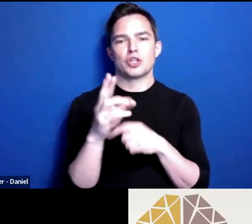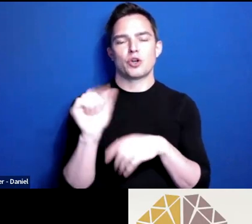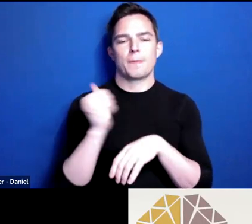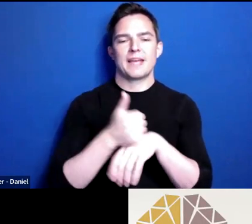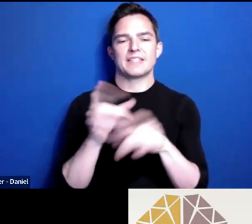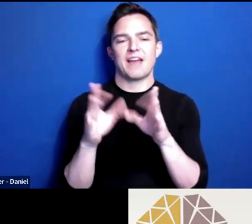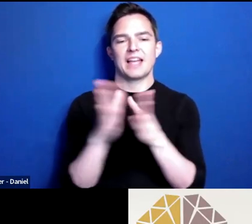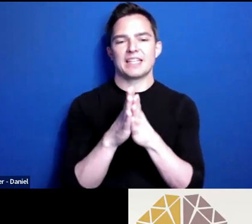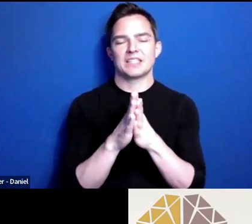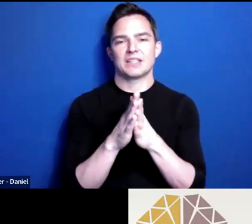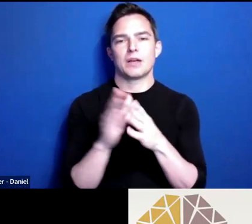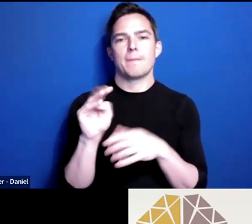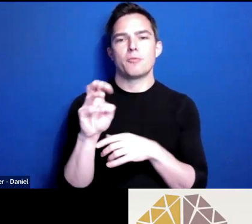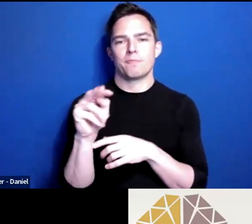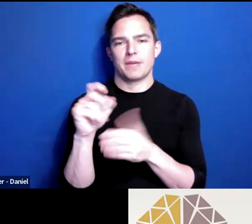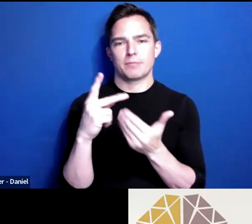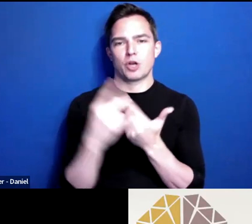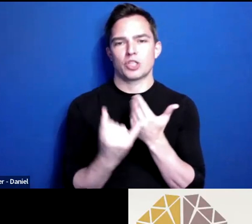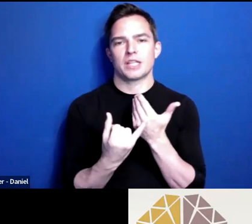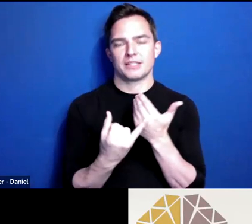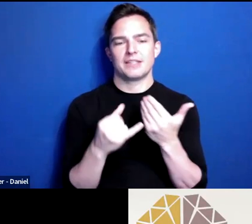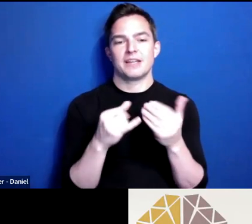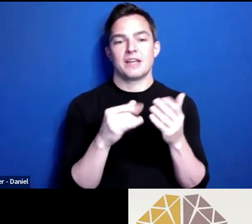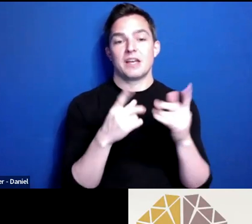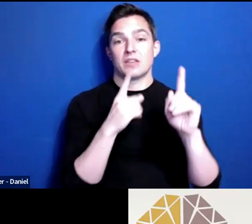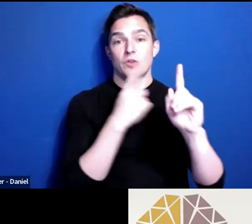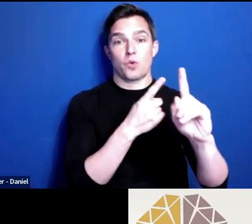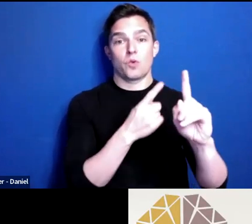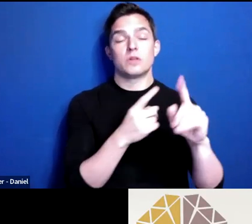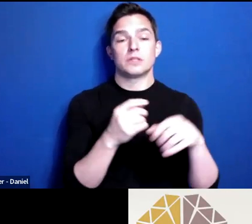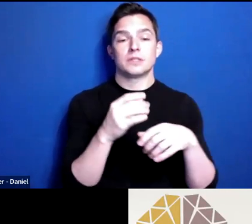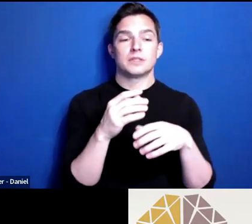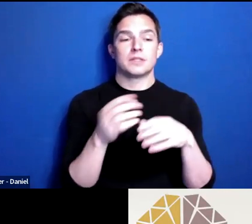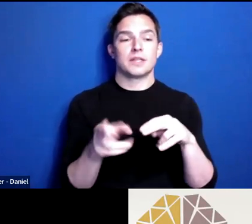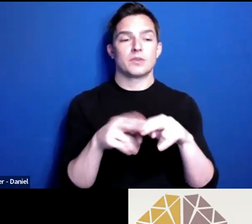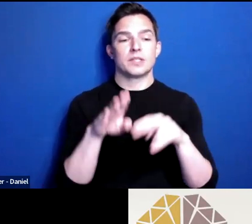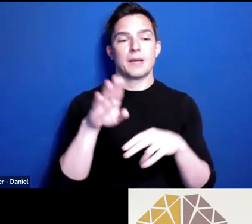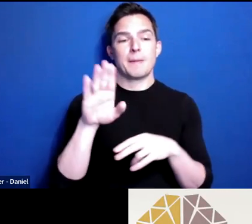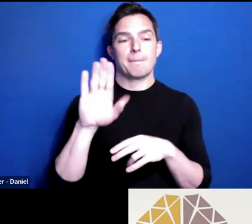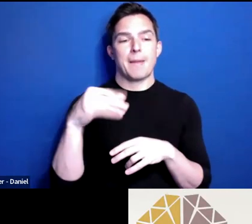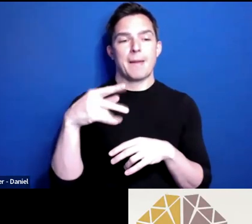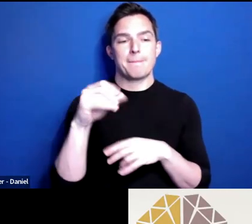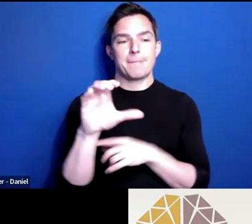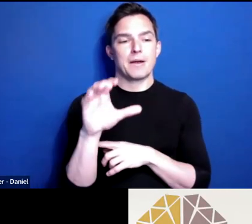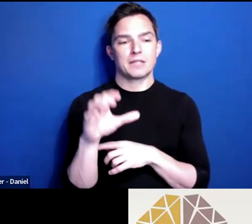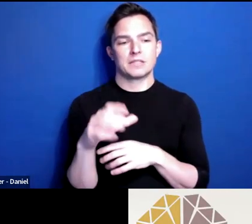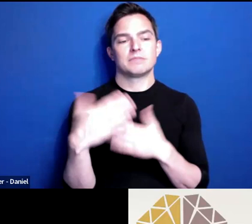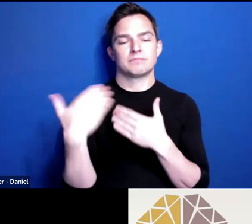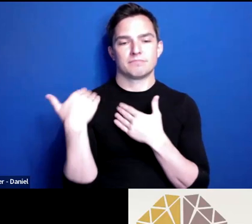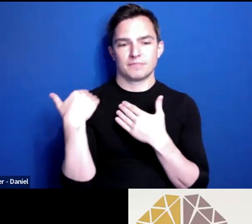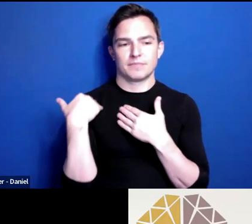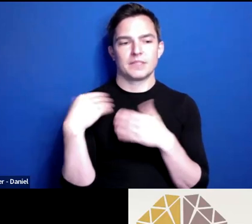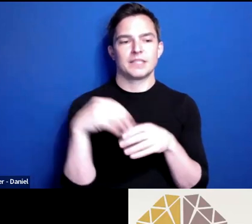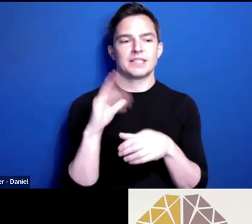project, which seeks to increase BIPOC representation and accountability in our